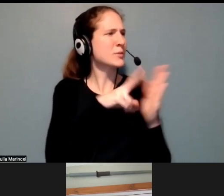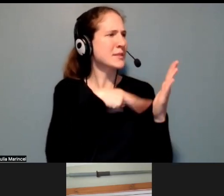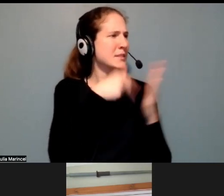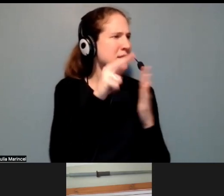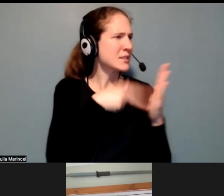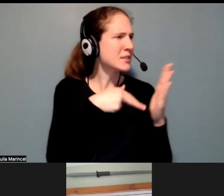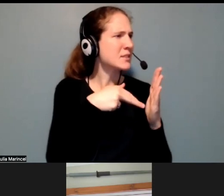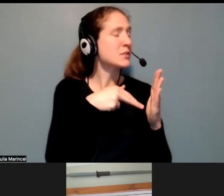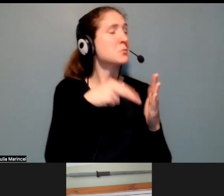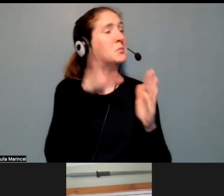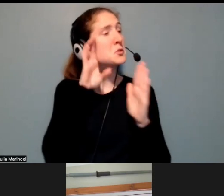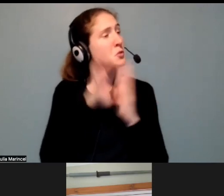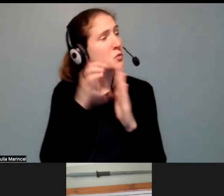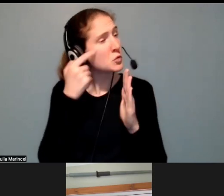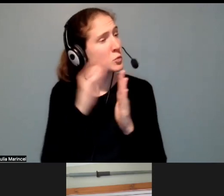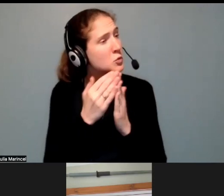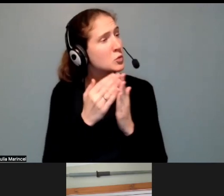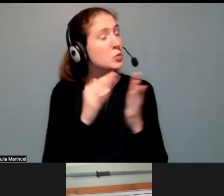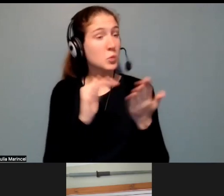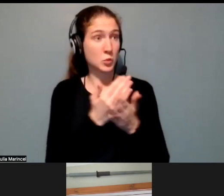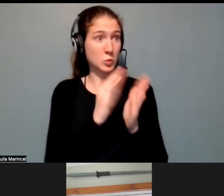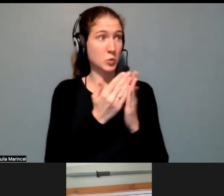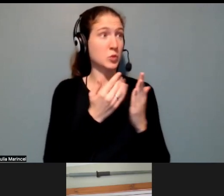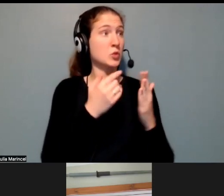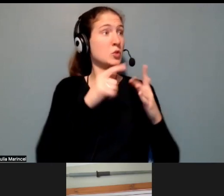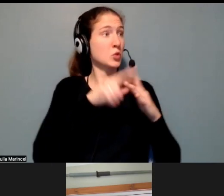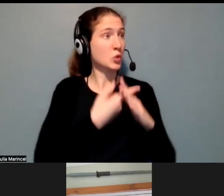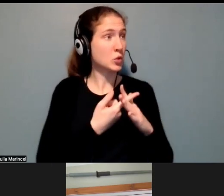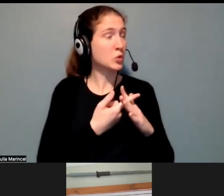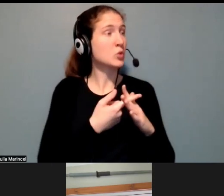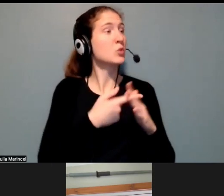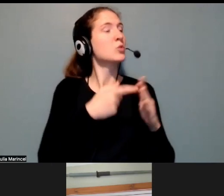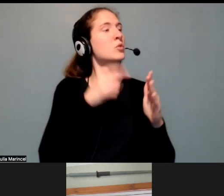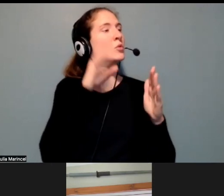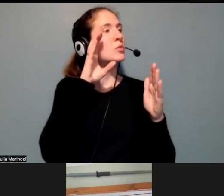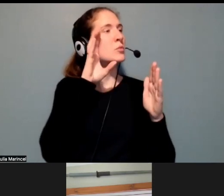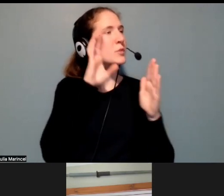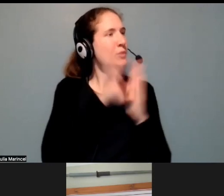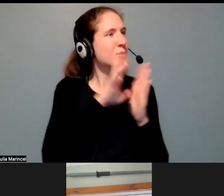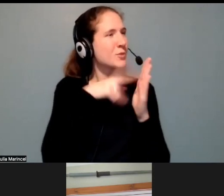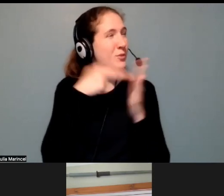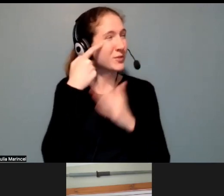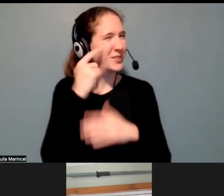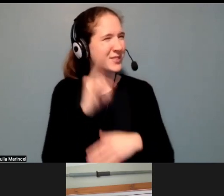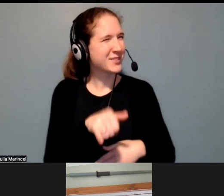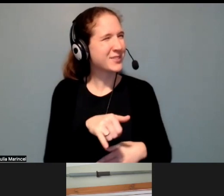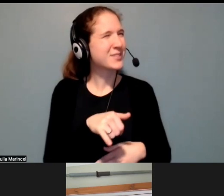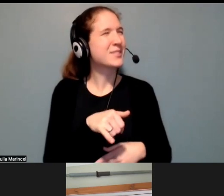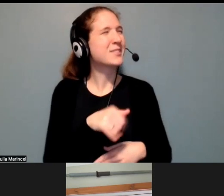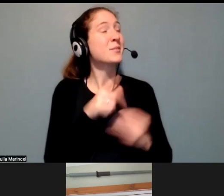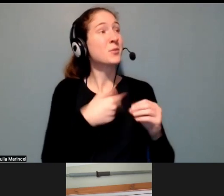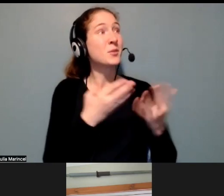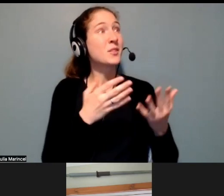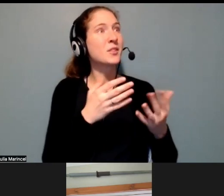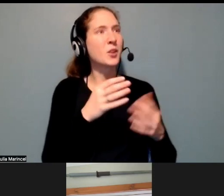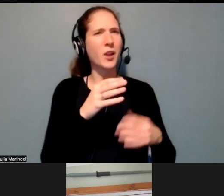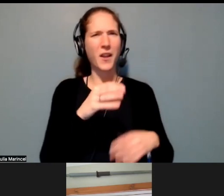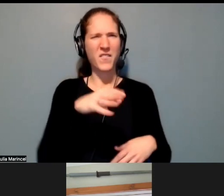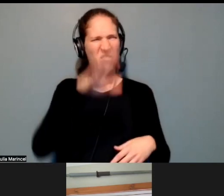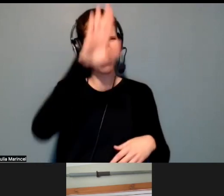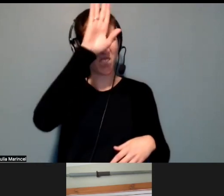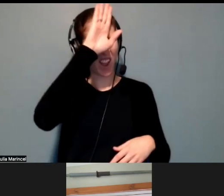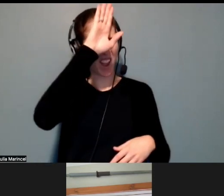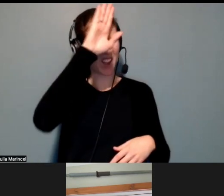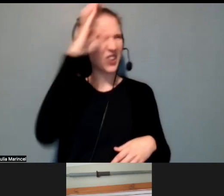I'm starting to illustrate. It's a book on Fire Chief, the snapping turtle, and so that will be out in a couple of years. But it'll be a